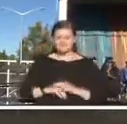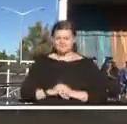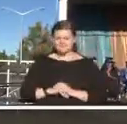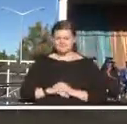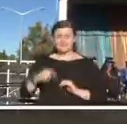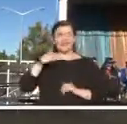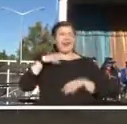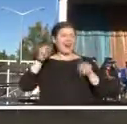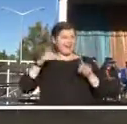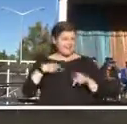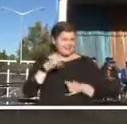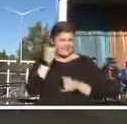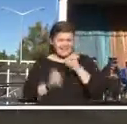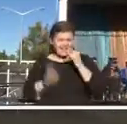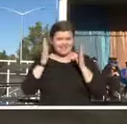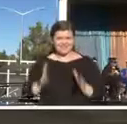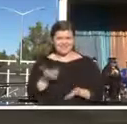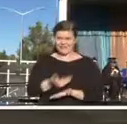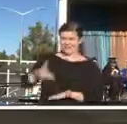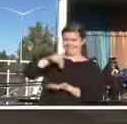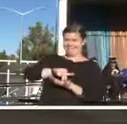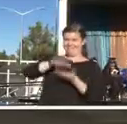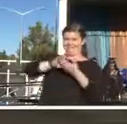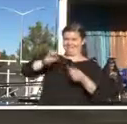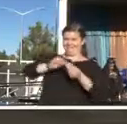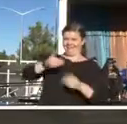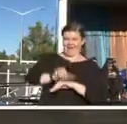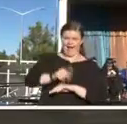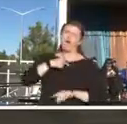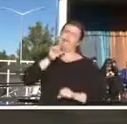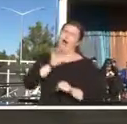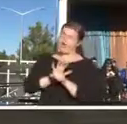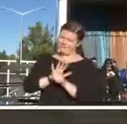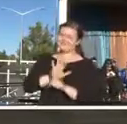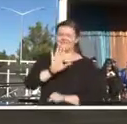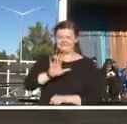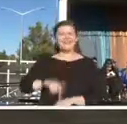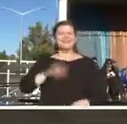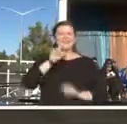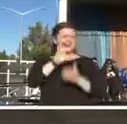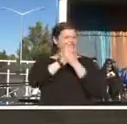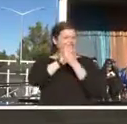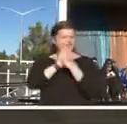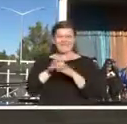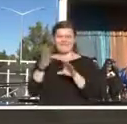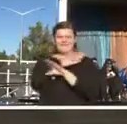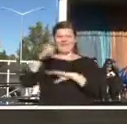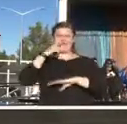last person here tonight, I promise, to congratulate you before you cross the stage.